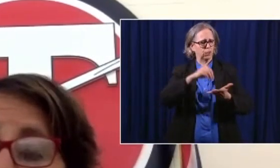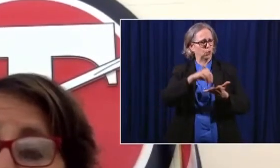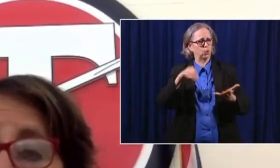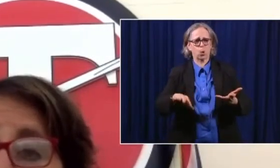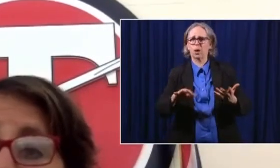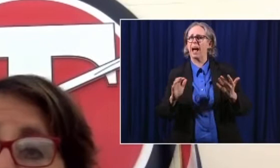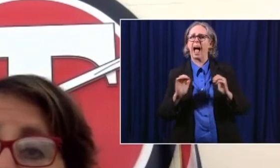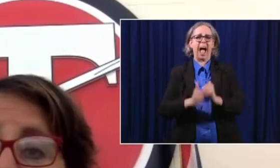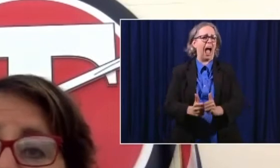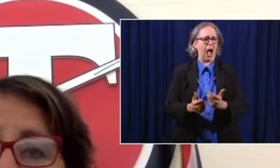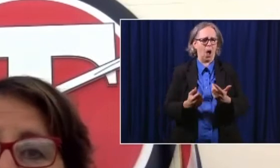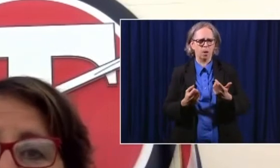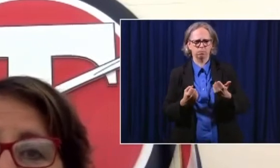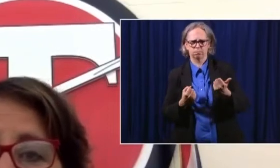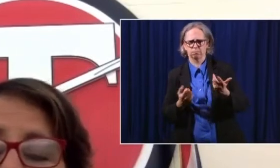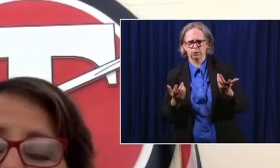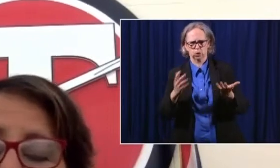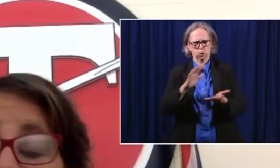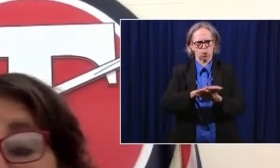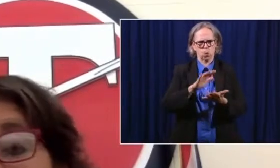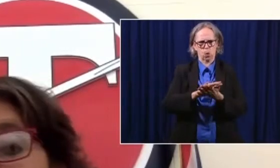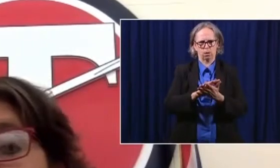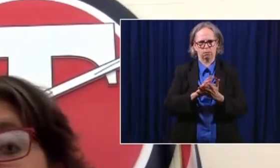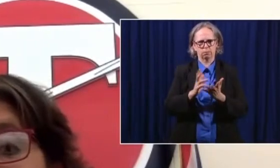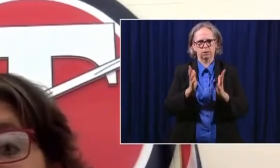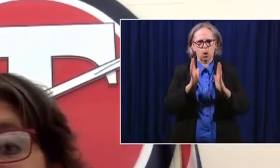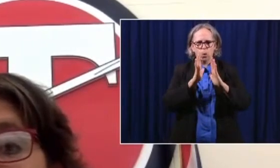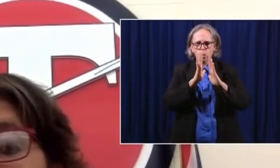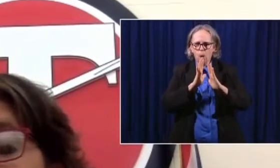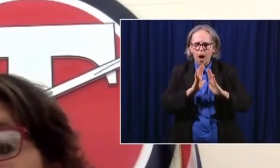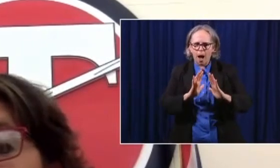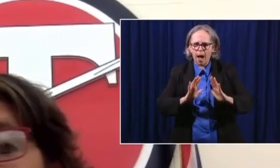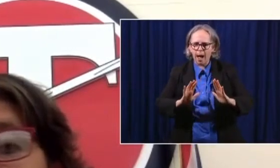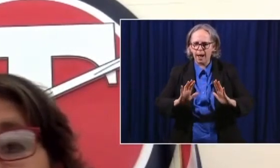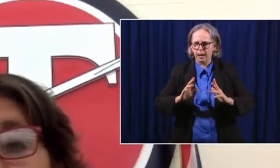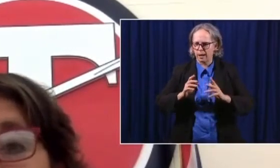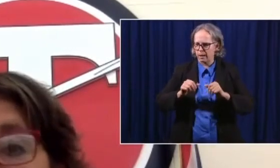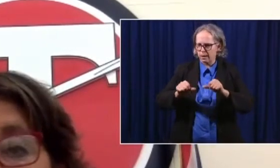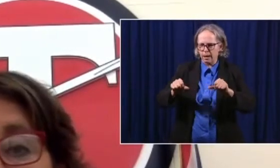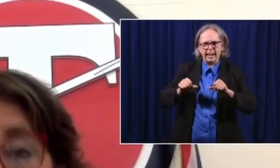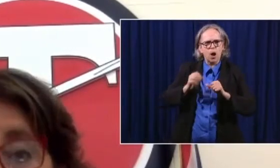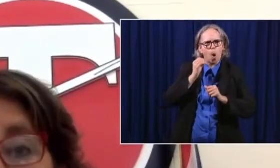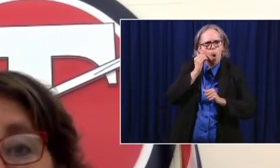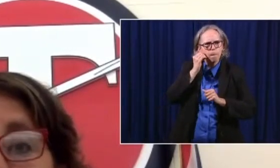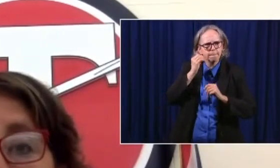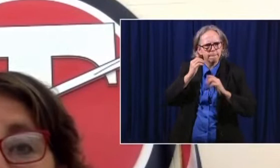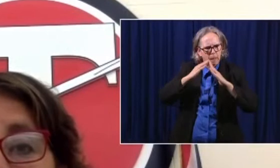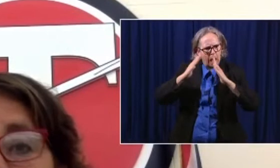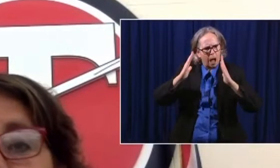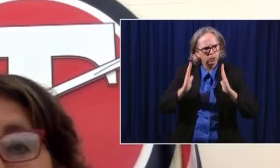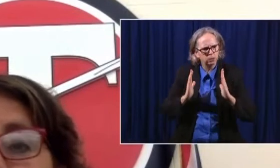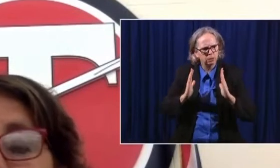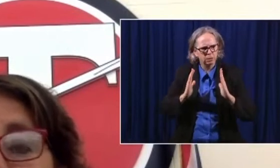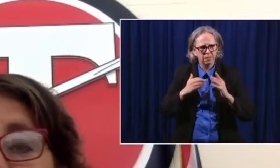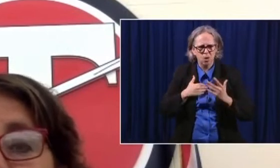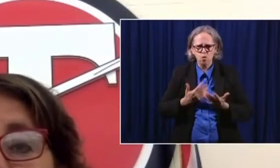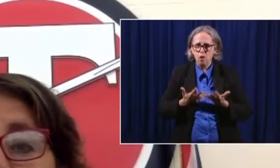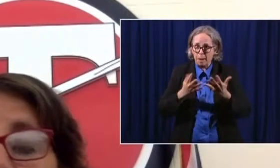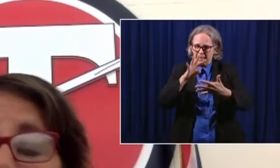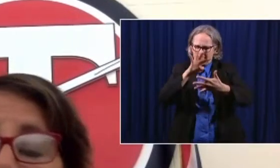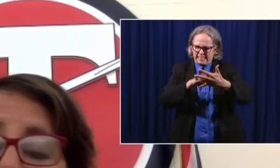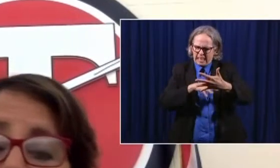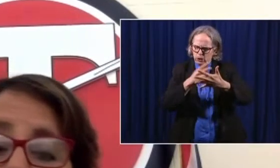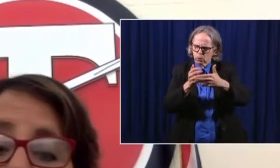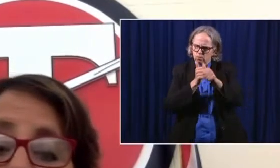can work within the home. We recommend schedule. We're hoping to get back to school second quarter here at Tecumseh Local